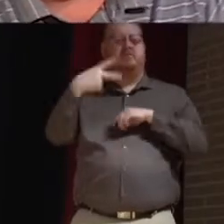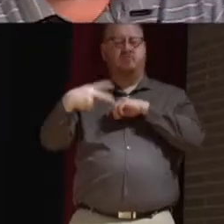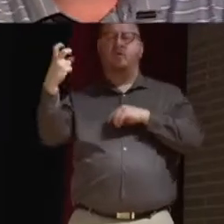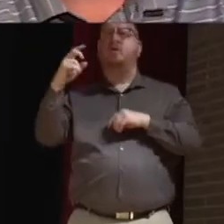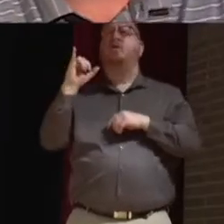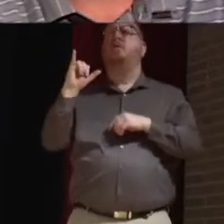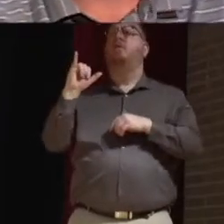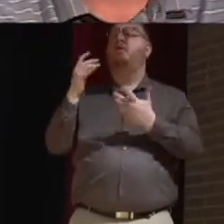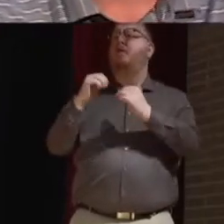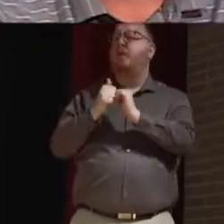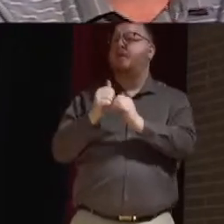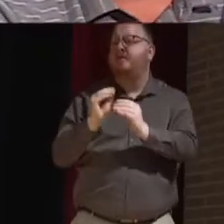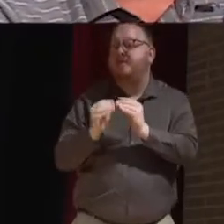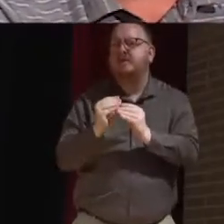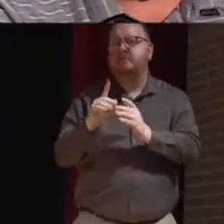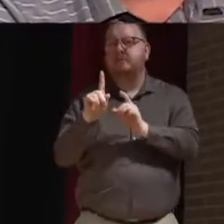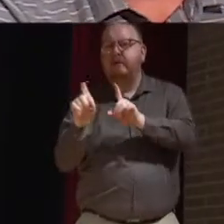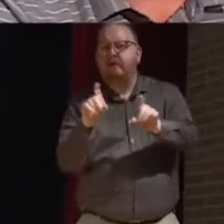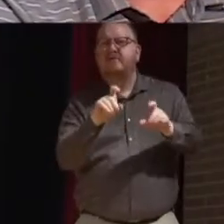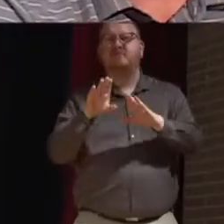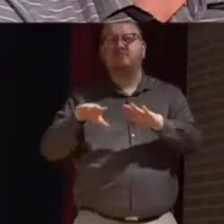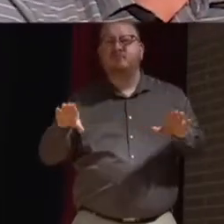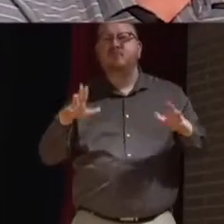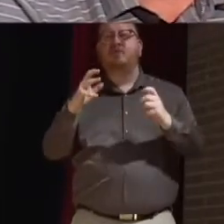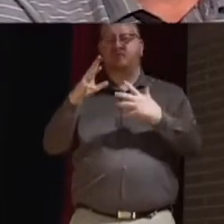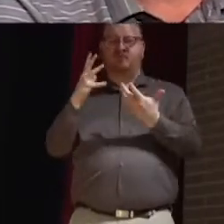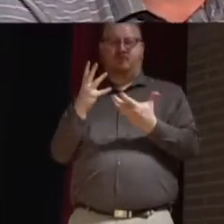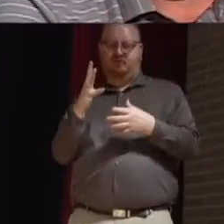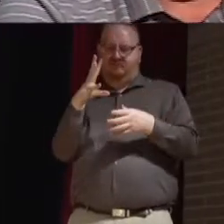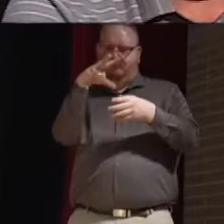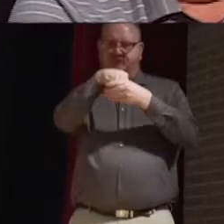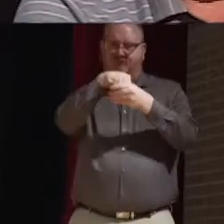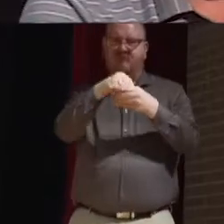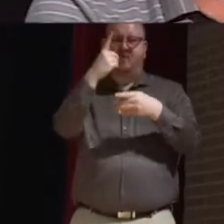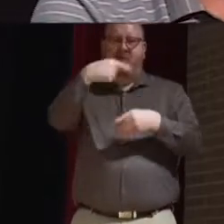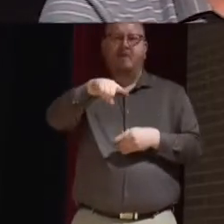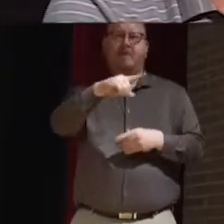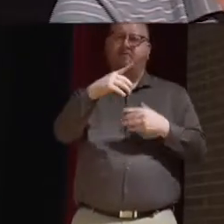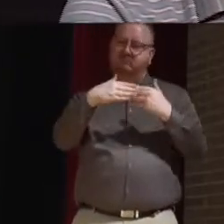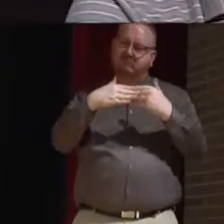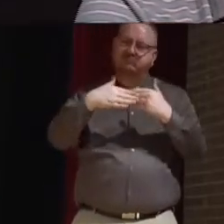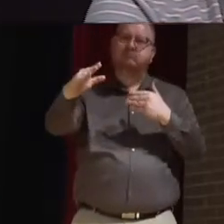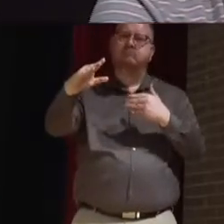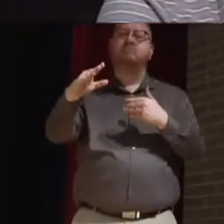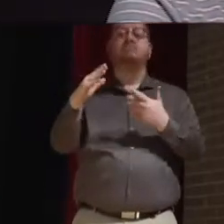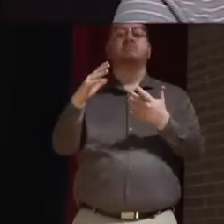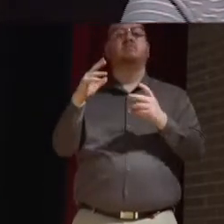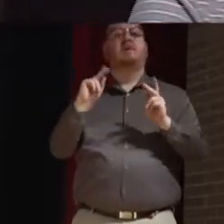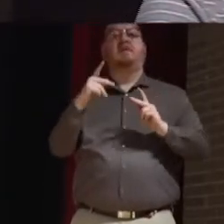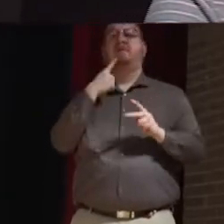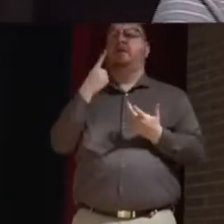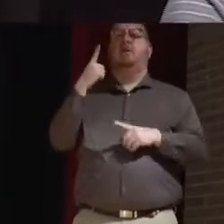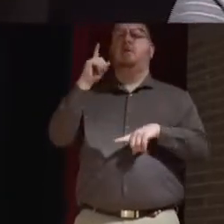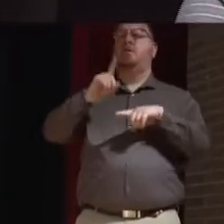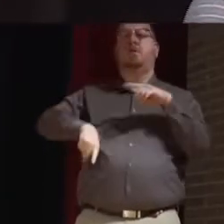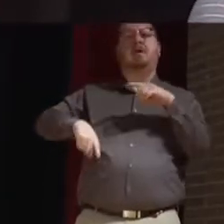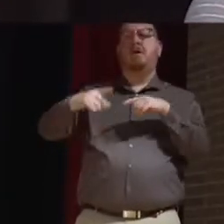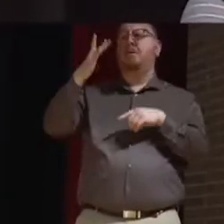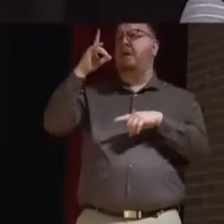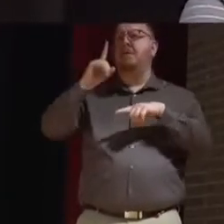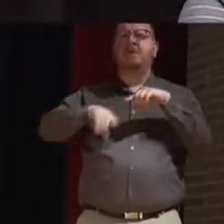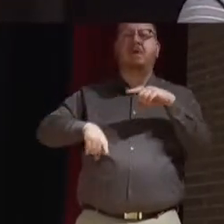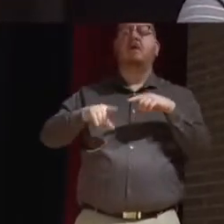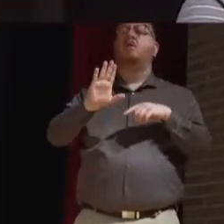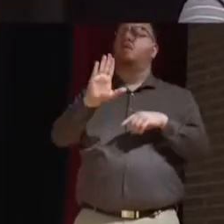I preach and practice this everywhere. There's so many people out there that say why you can't do something. You have to have